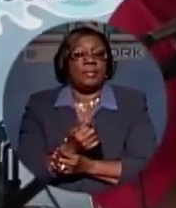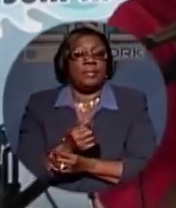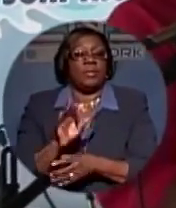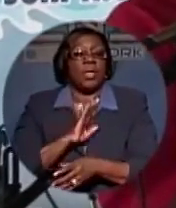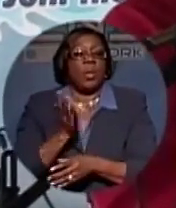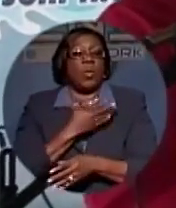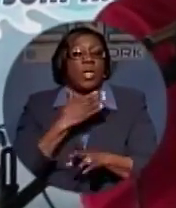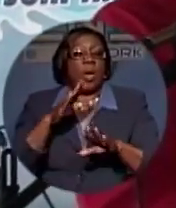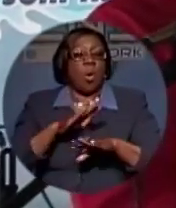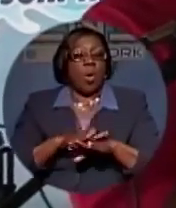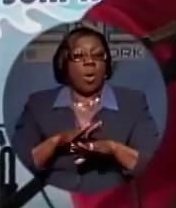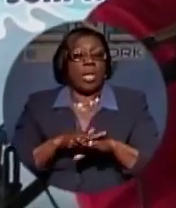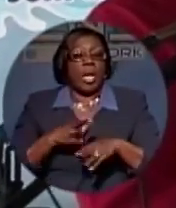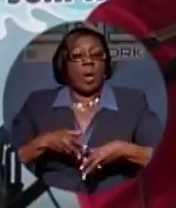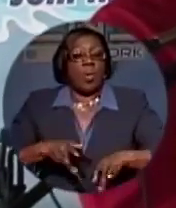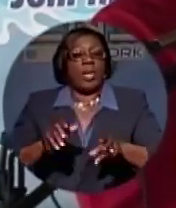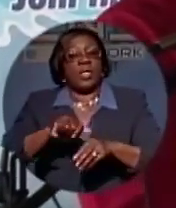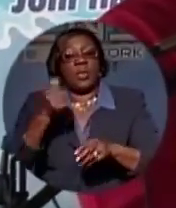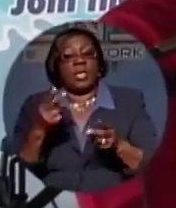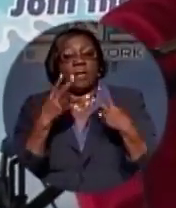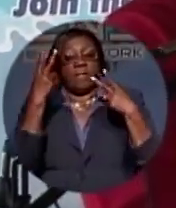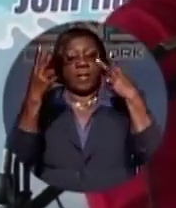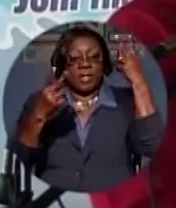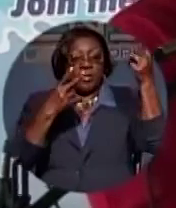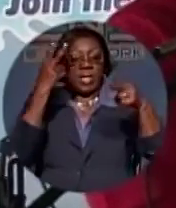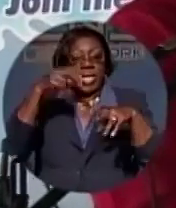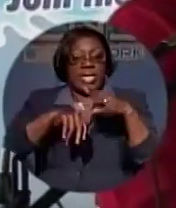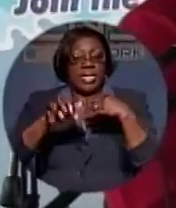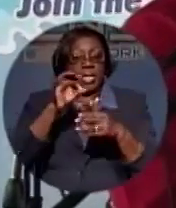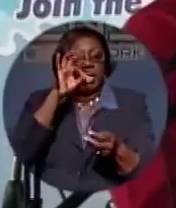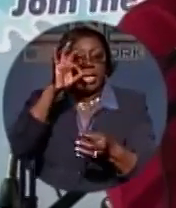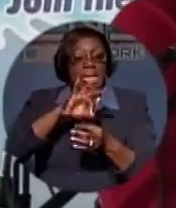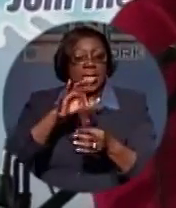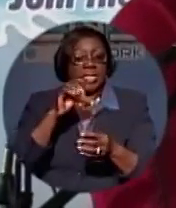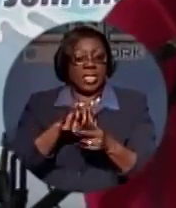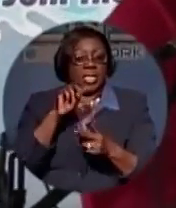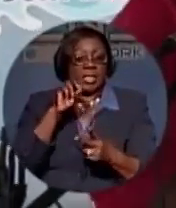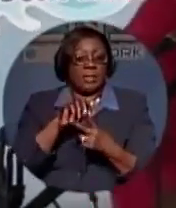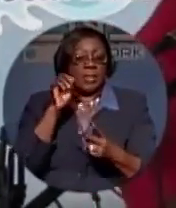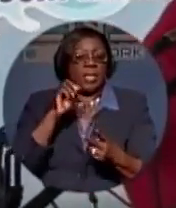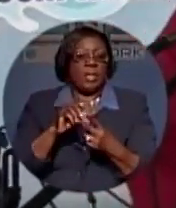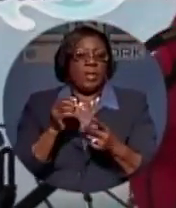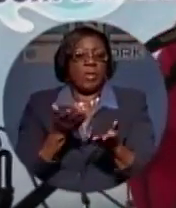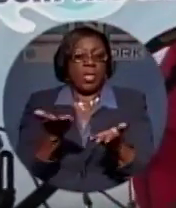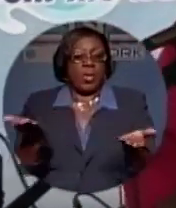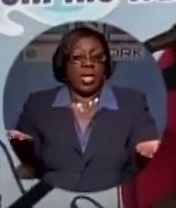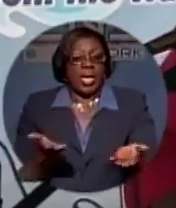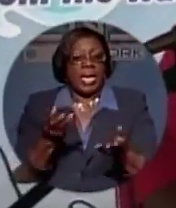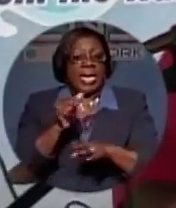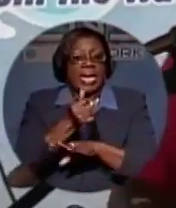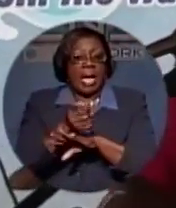We are on our way to another victory in the election. We want you and Abaco here to hold the fort.